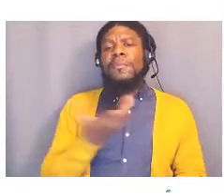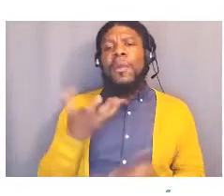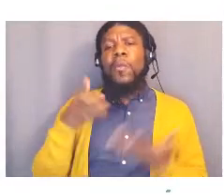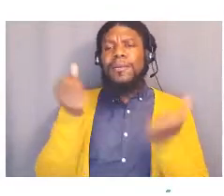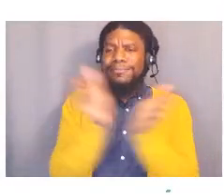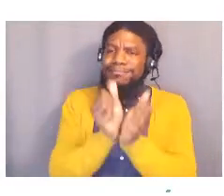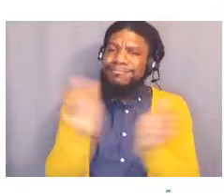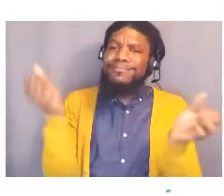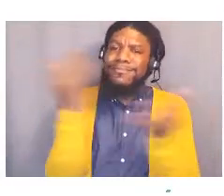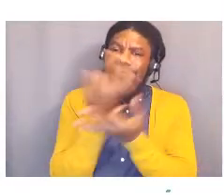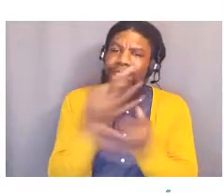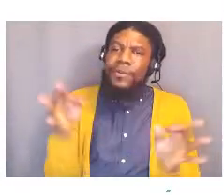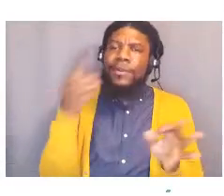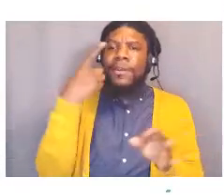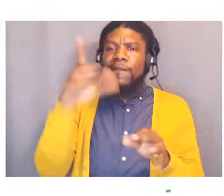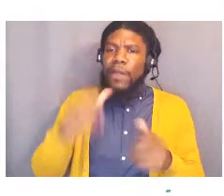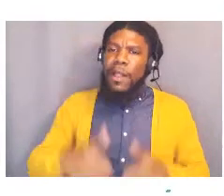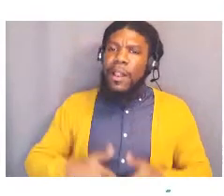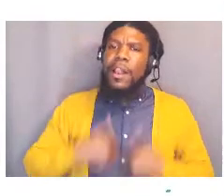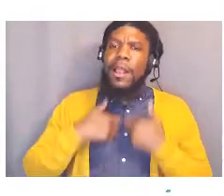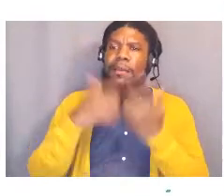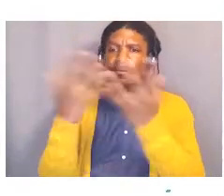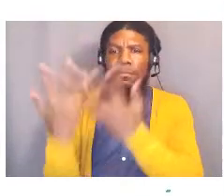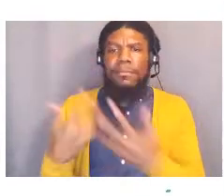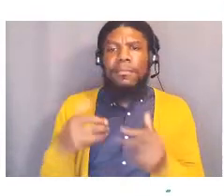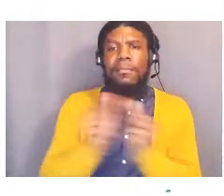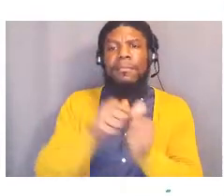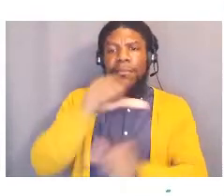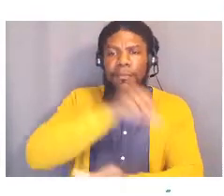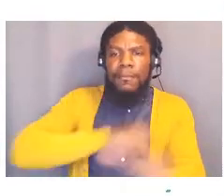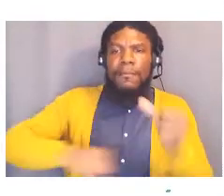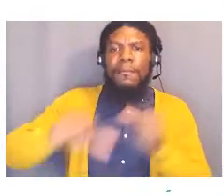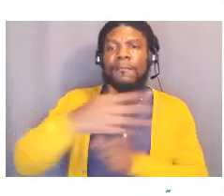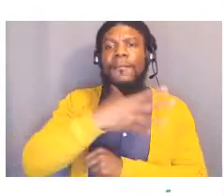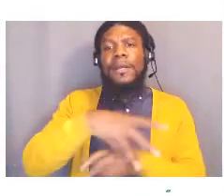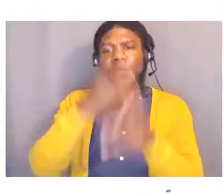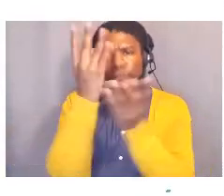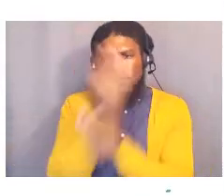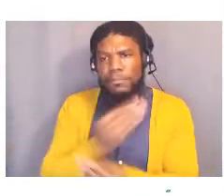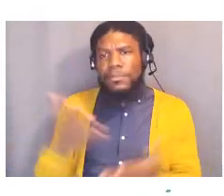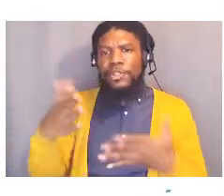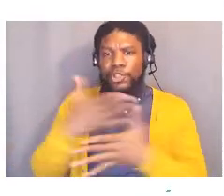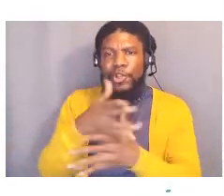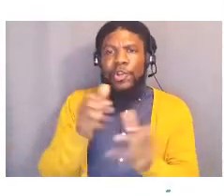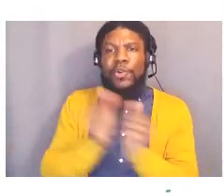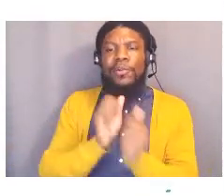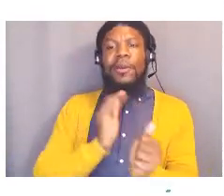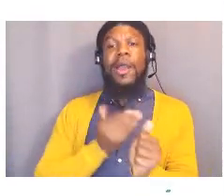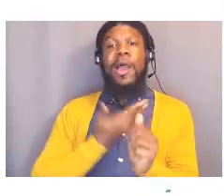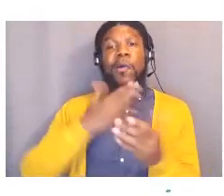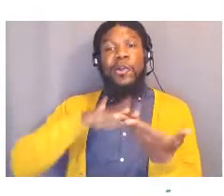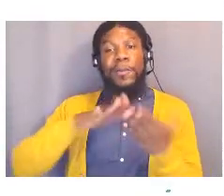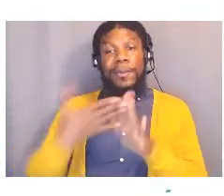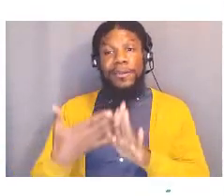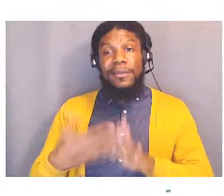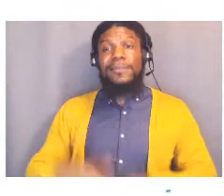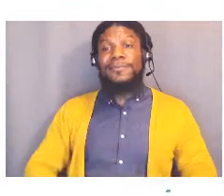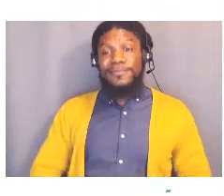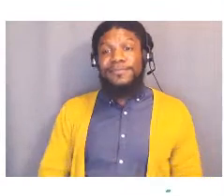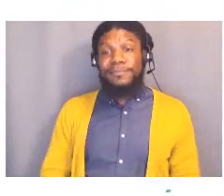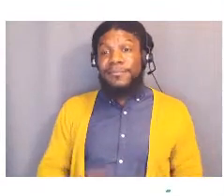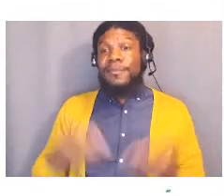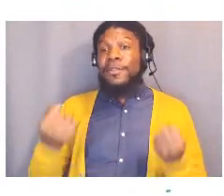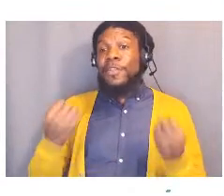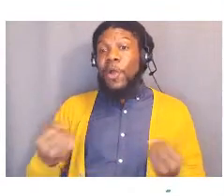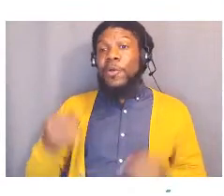in harmony and to be able to share with our community. And so on